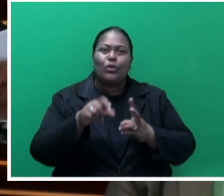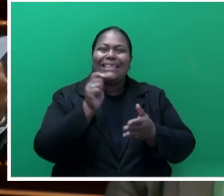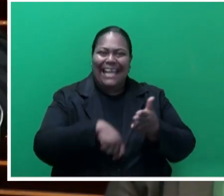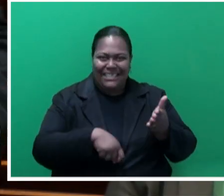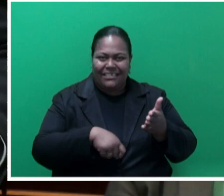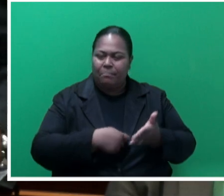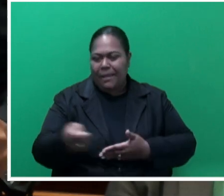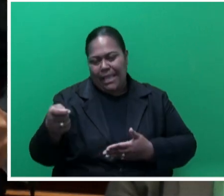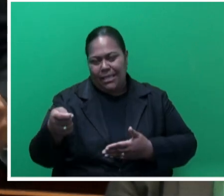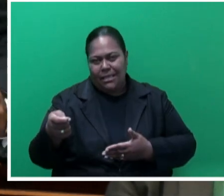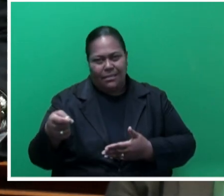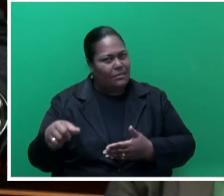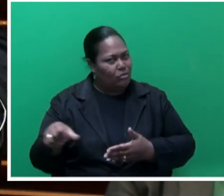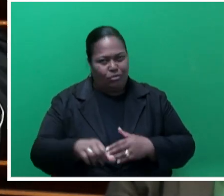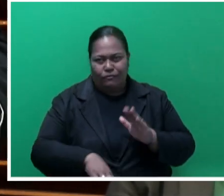obligations.